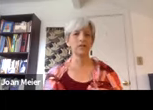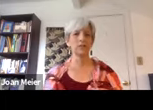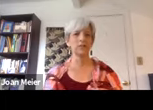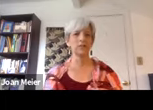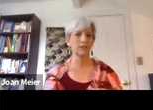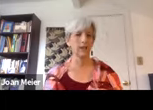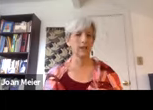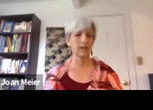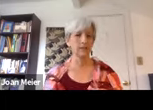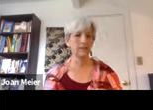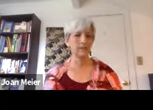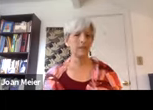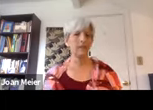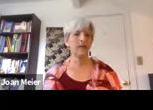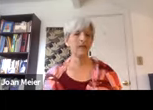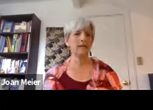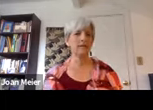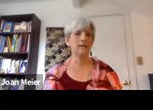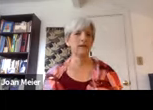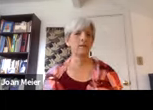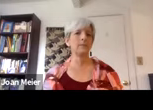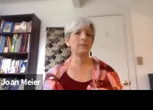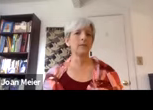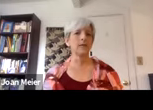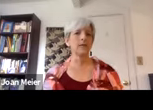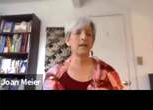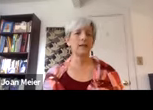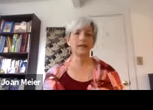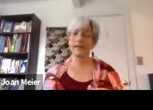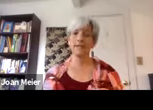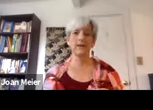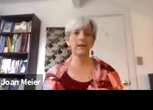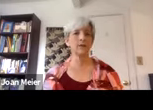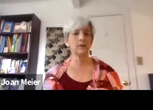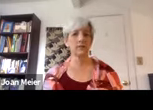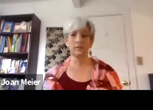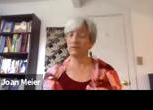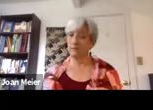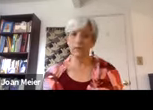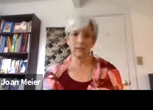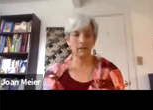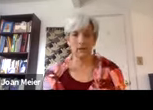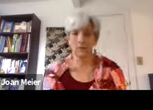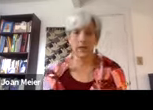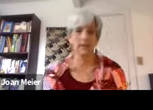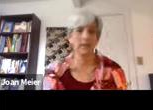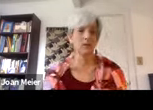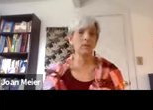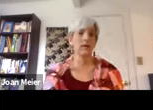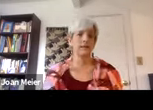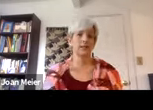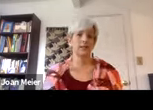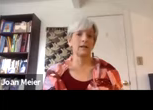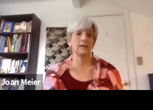to ensure his parental rights. And in this case, the evaluator was objective